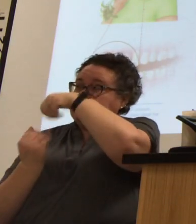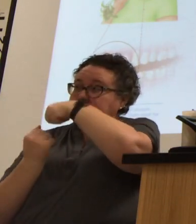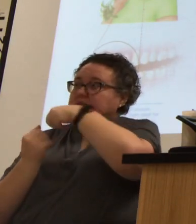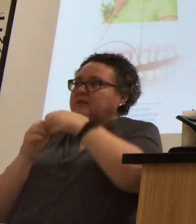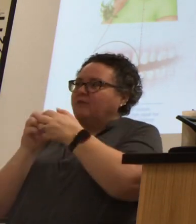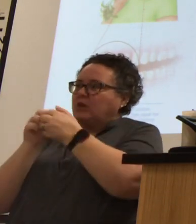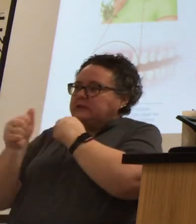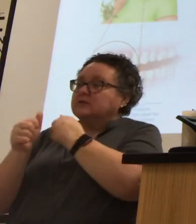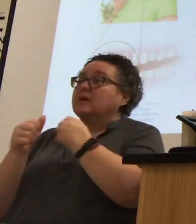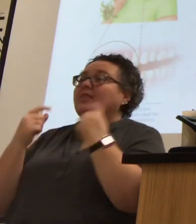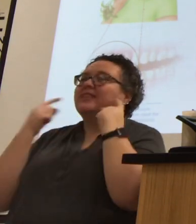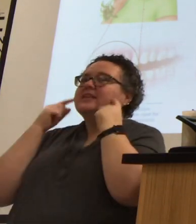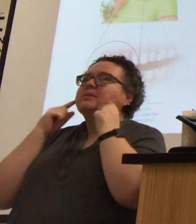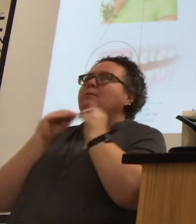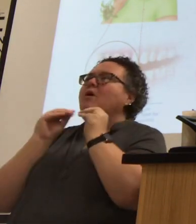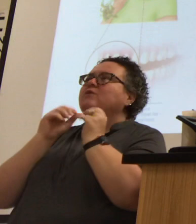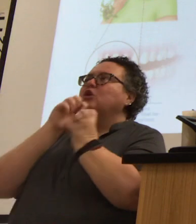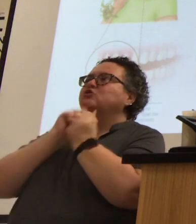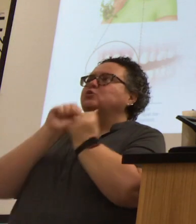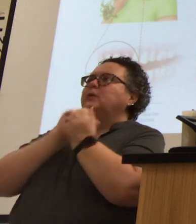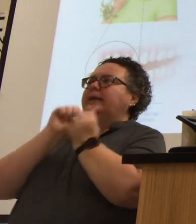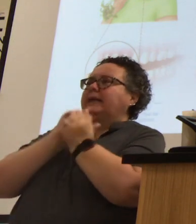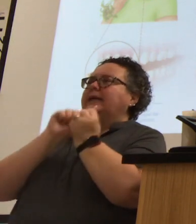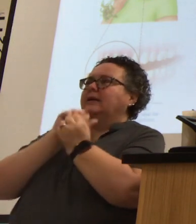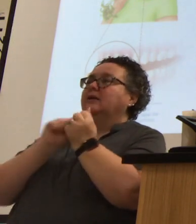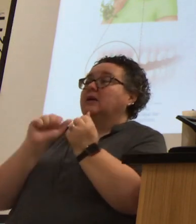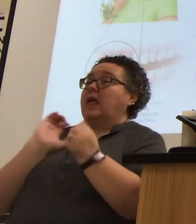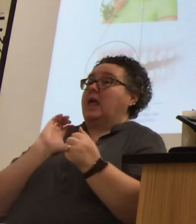okay? The word for chewing in anatomy is mastication.